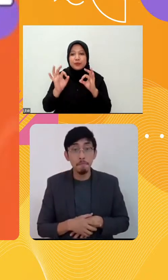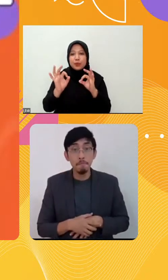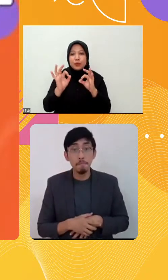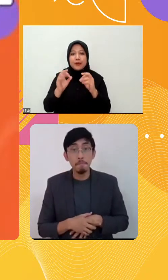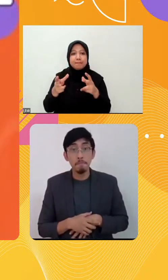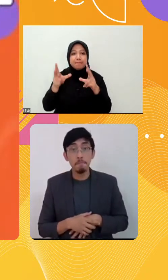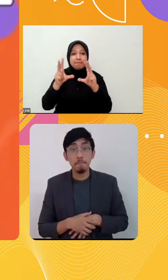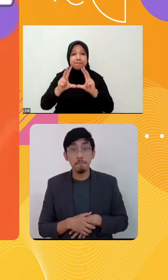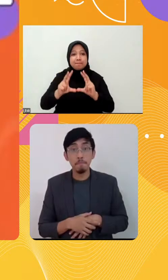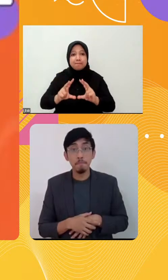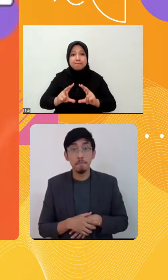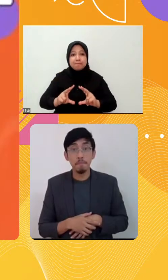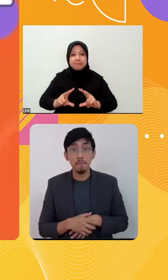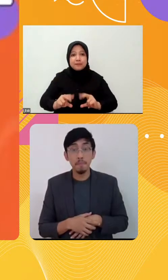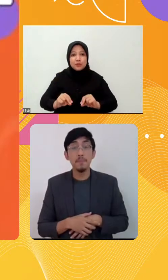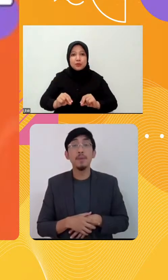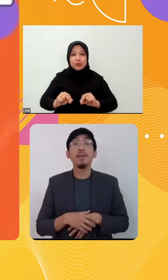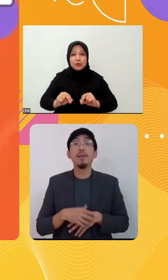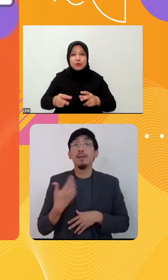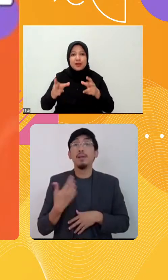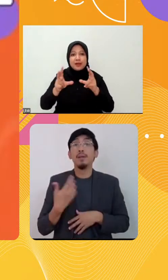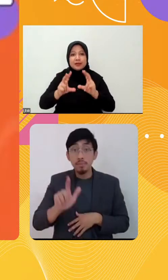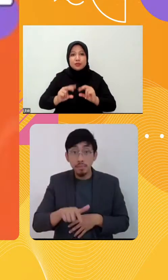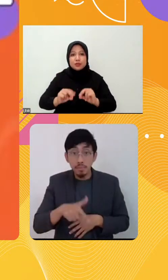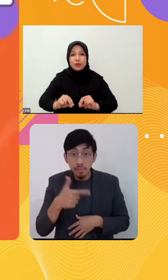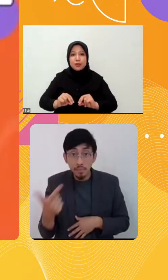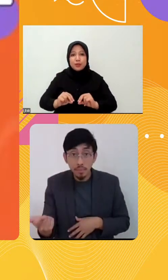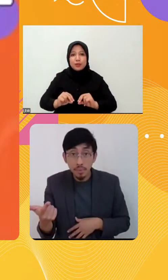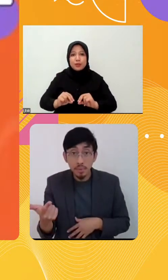room or the next group would be